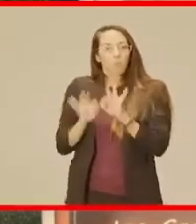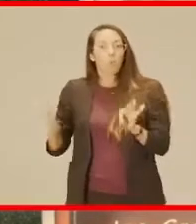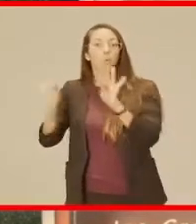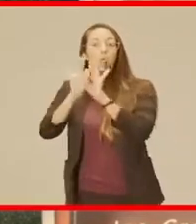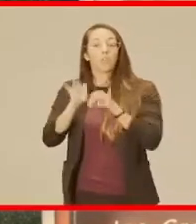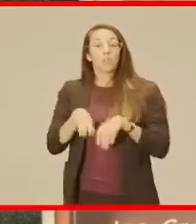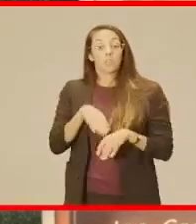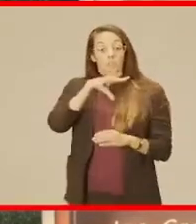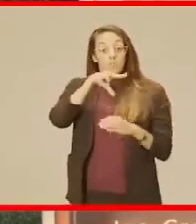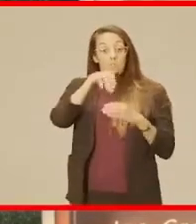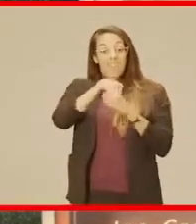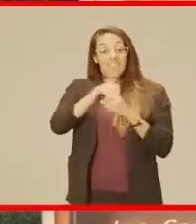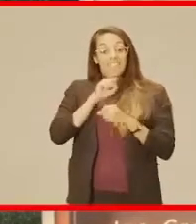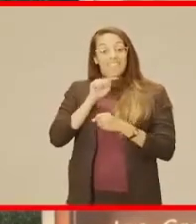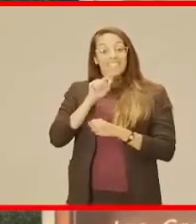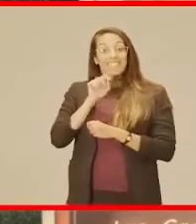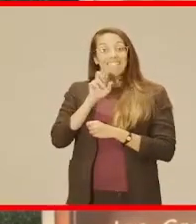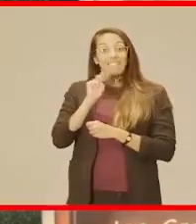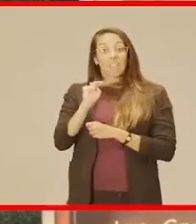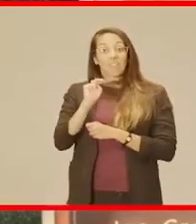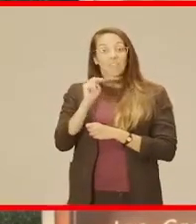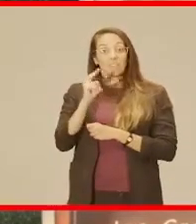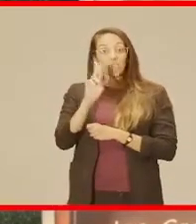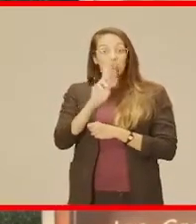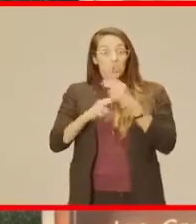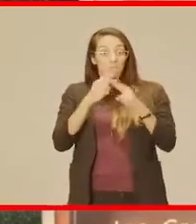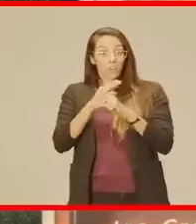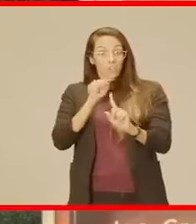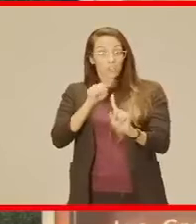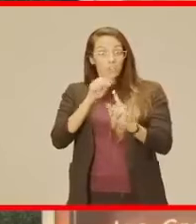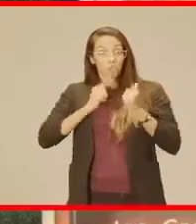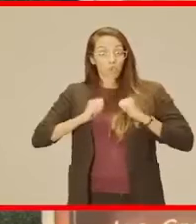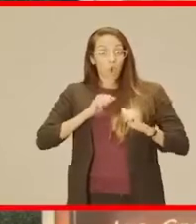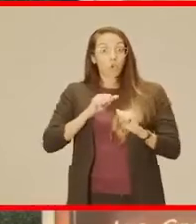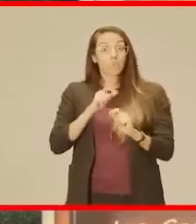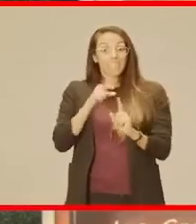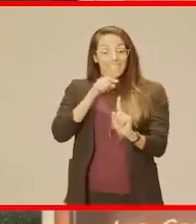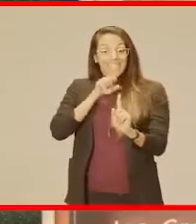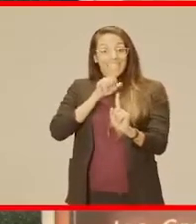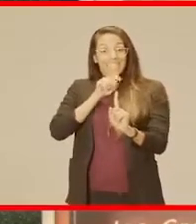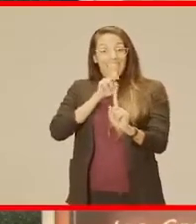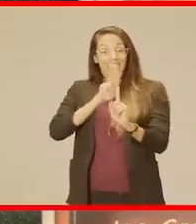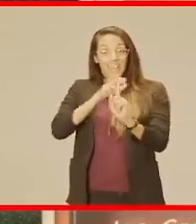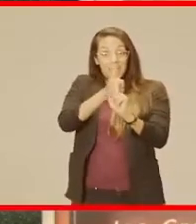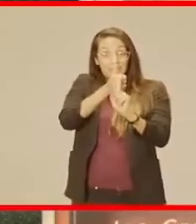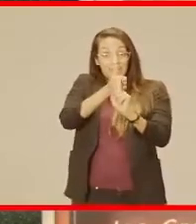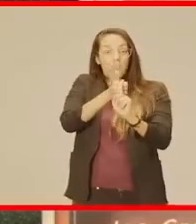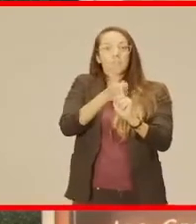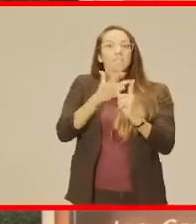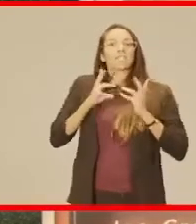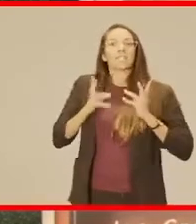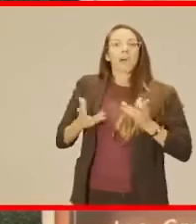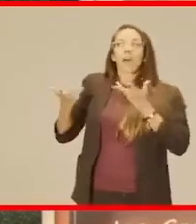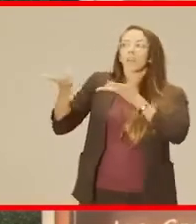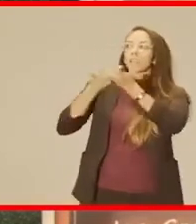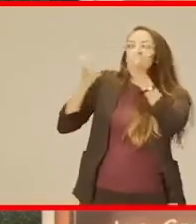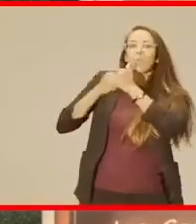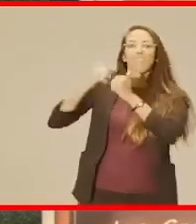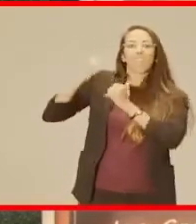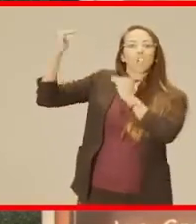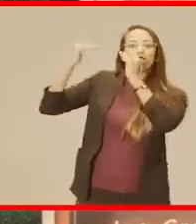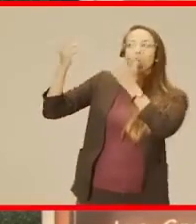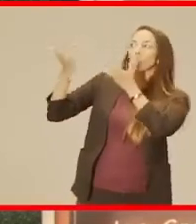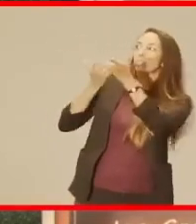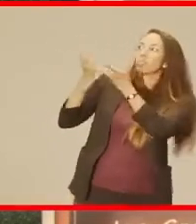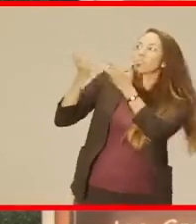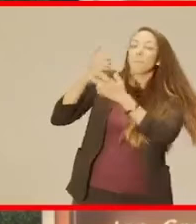it's considered okay for Steven to have those interactions with those adults because they are not